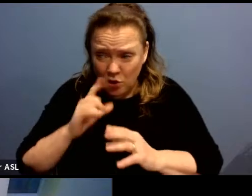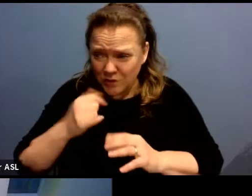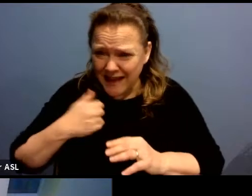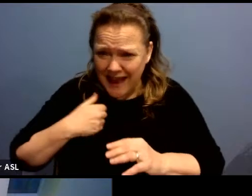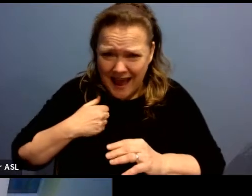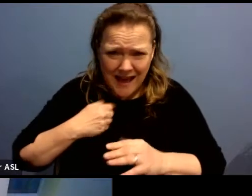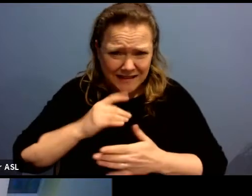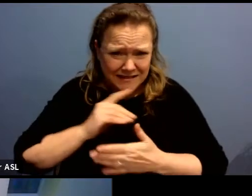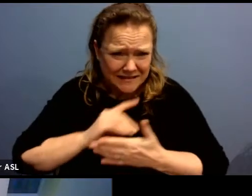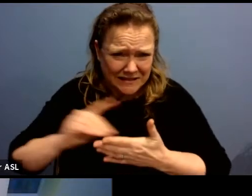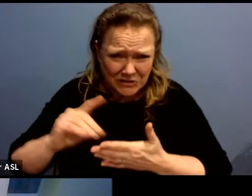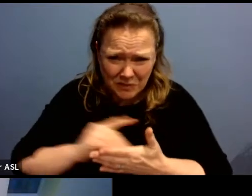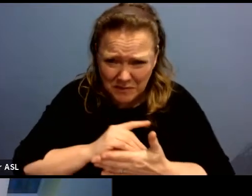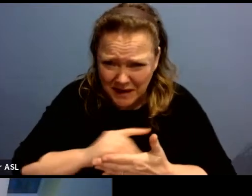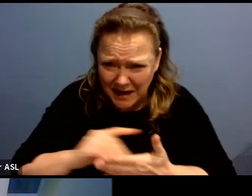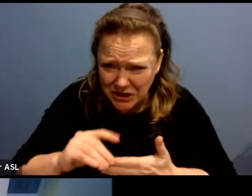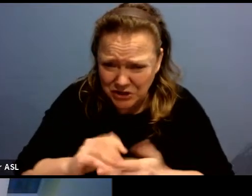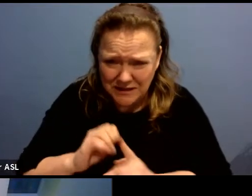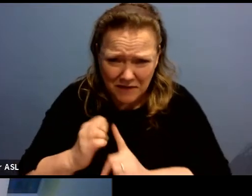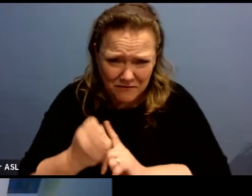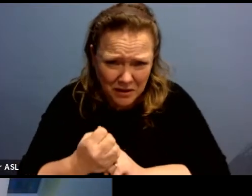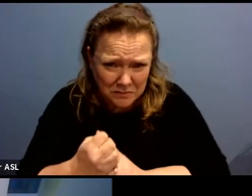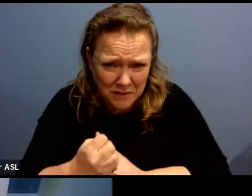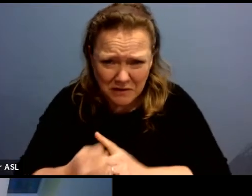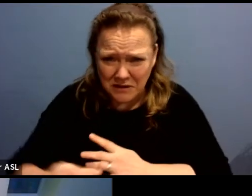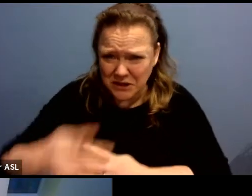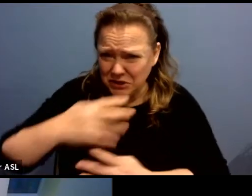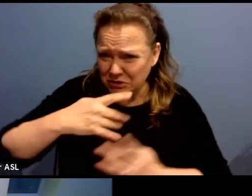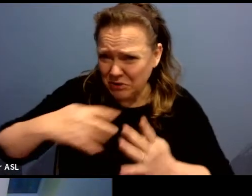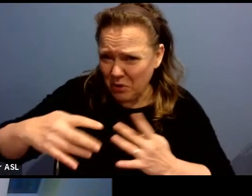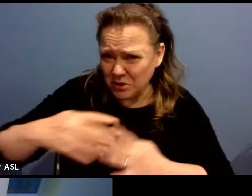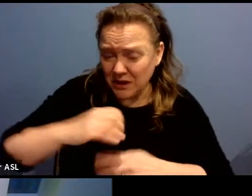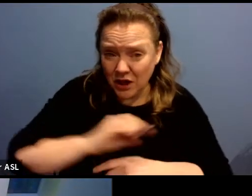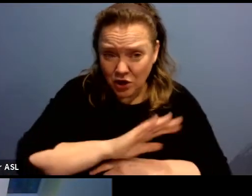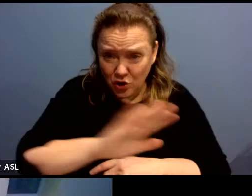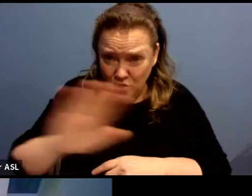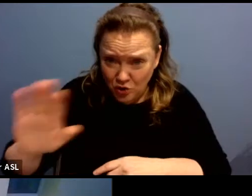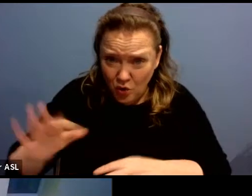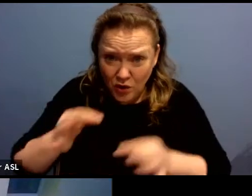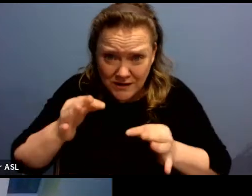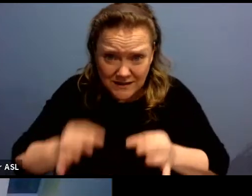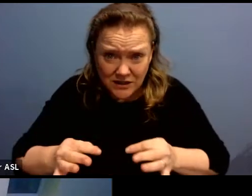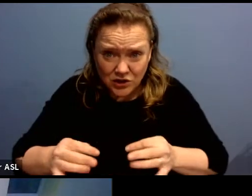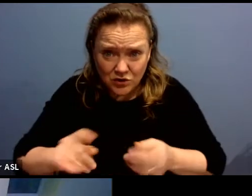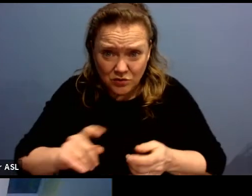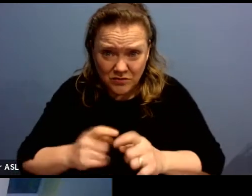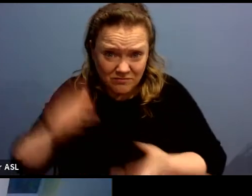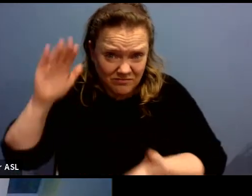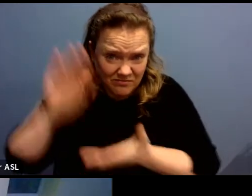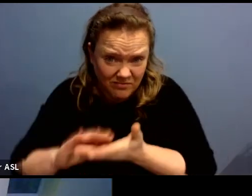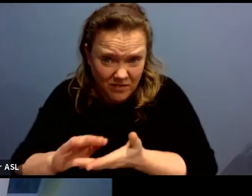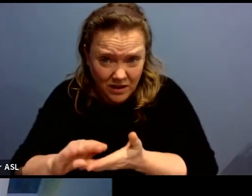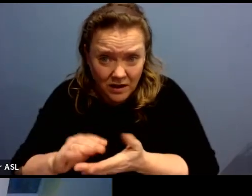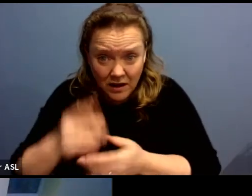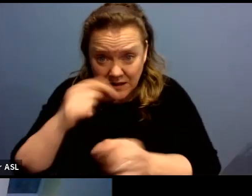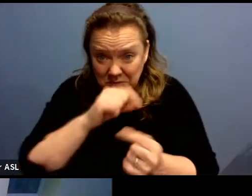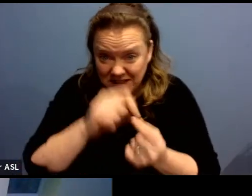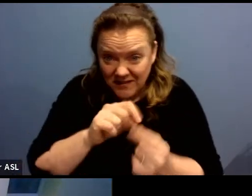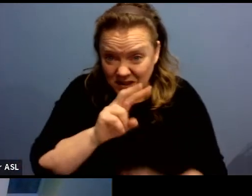injustices environmentally, socially, and so on. These cuts, especially within the lights of Virginia, such as 25B,